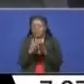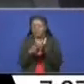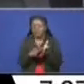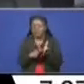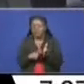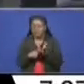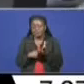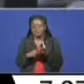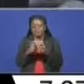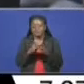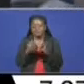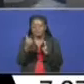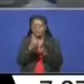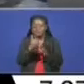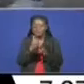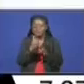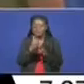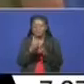way.